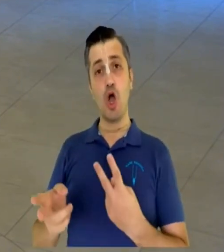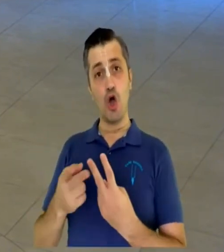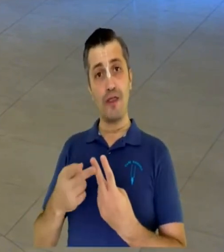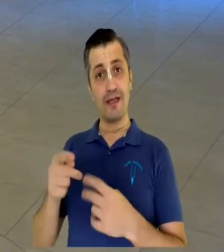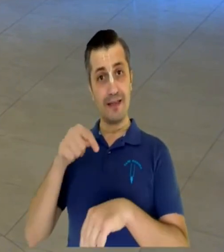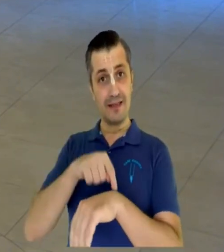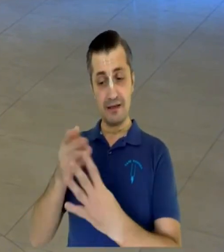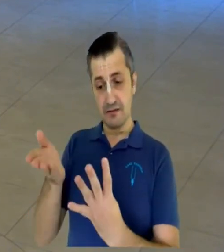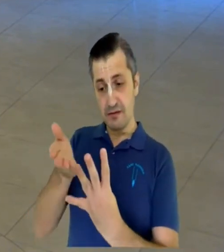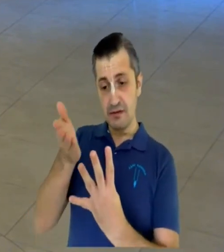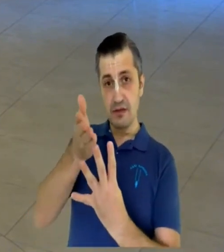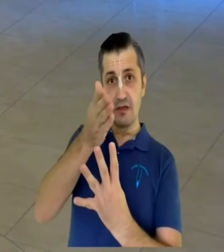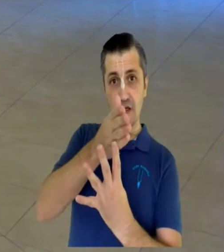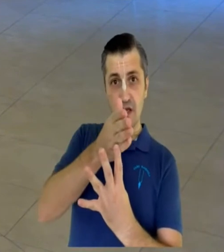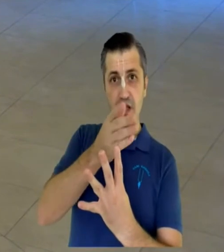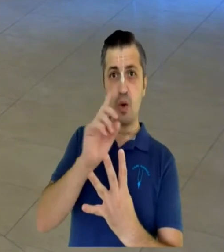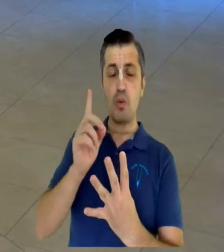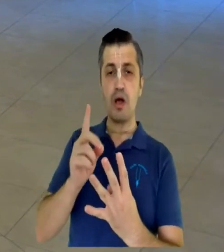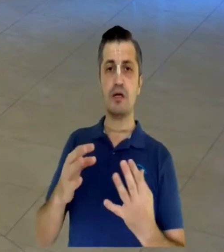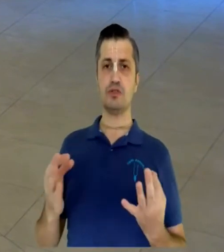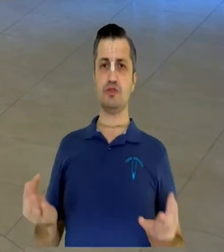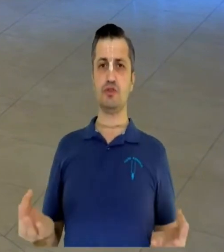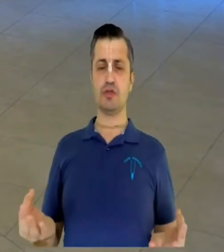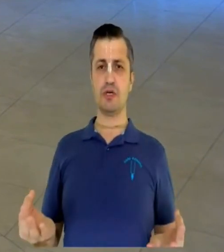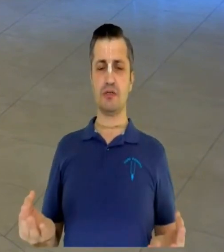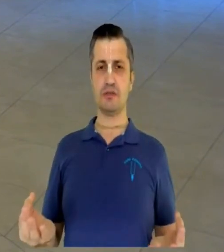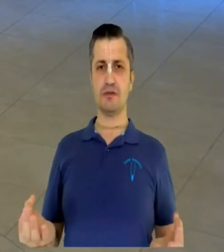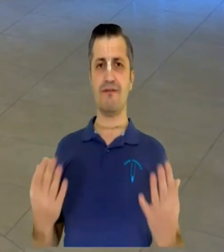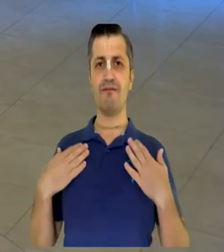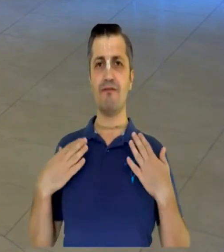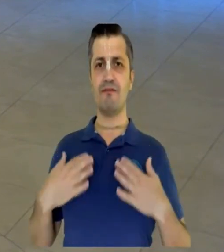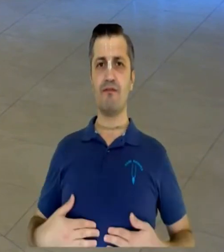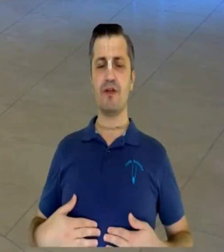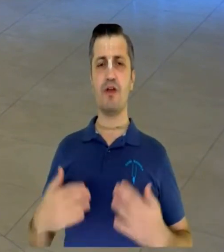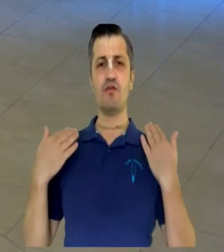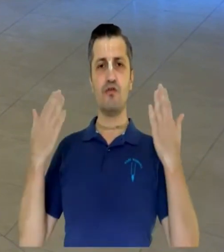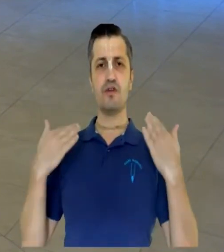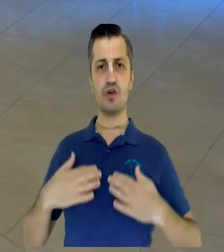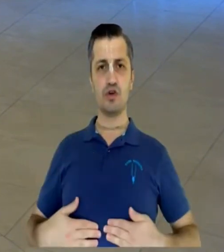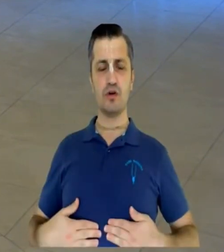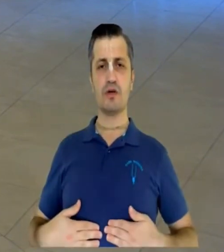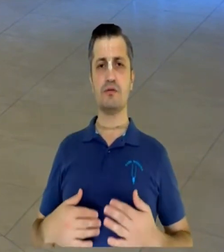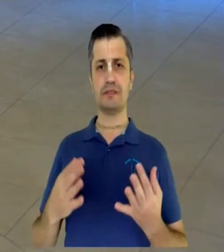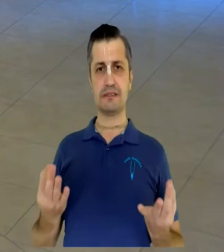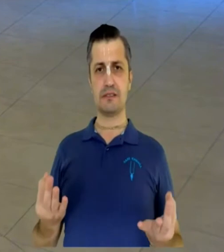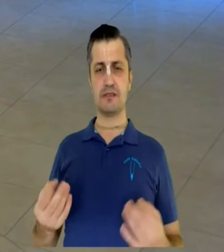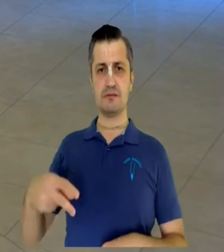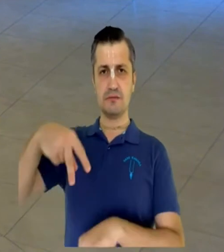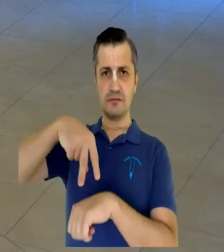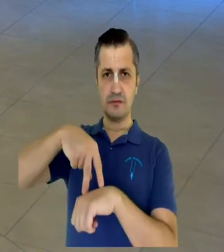recommended, whereby yogis would for long periods at a time sit in meditation posture, which